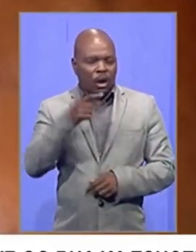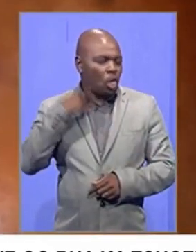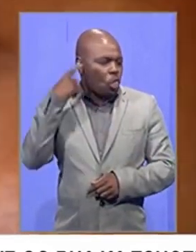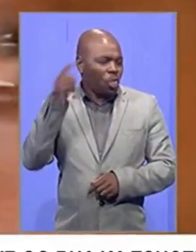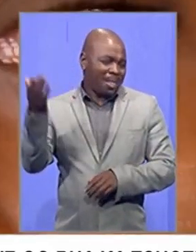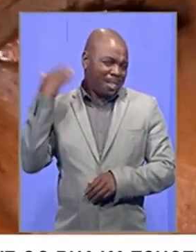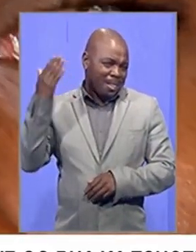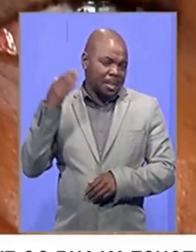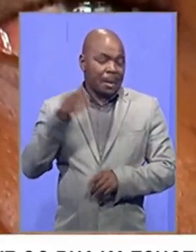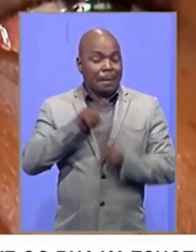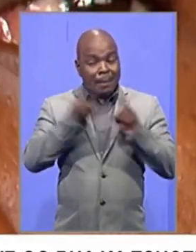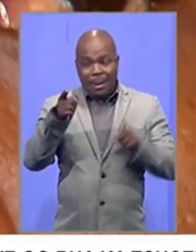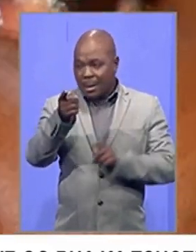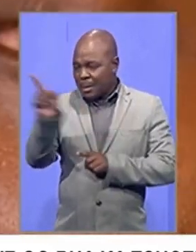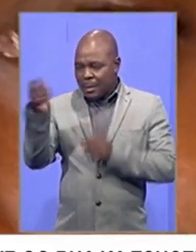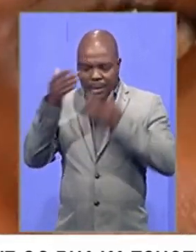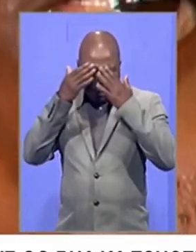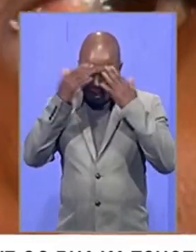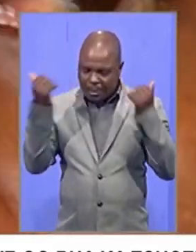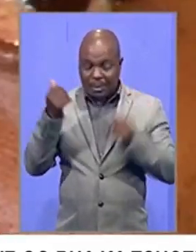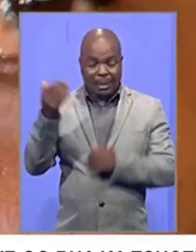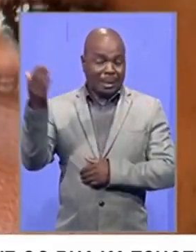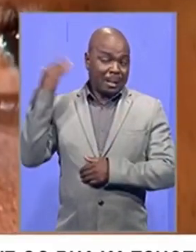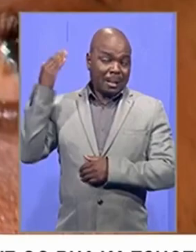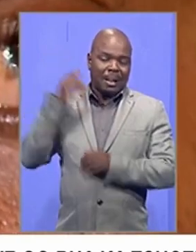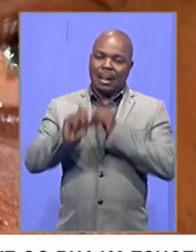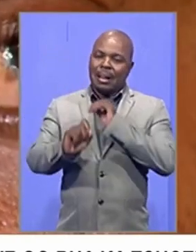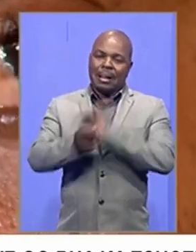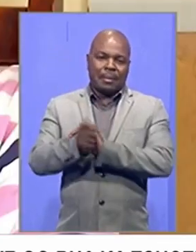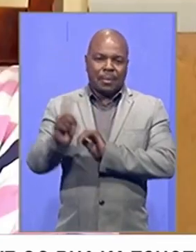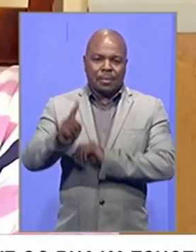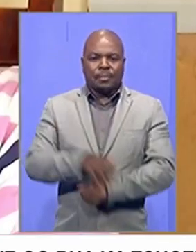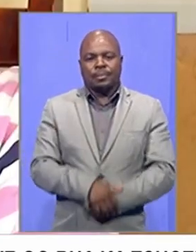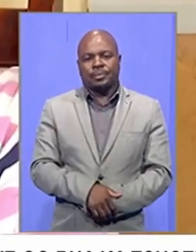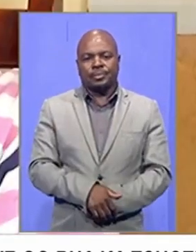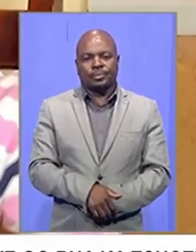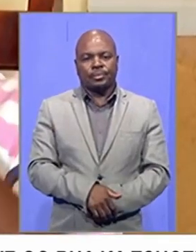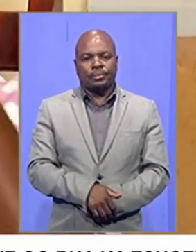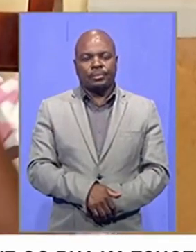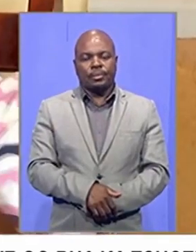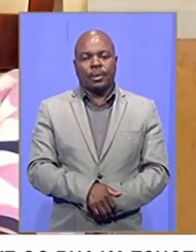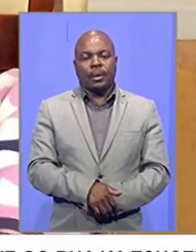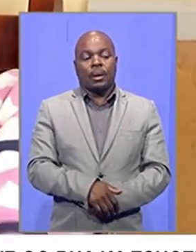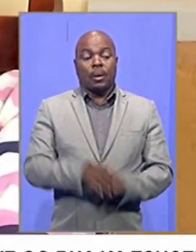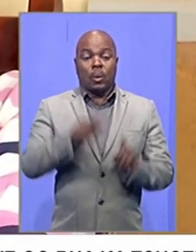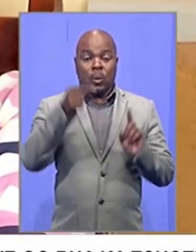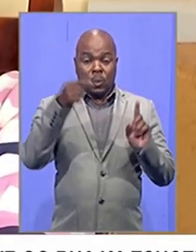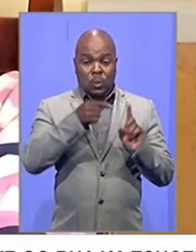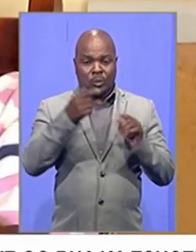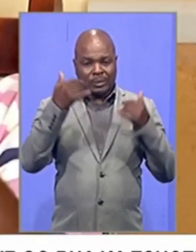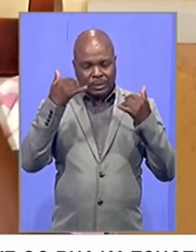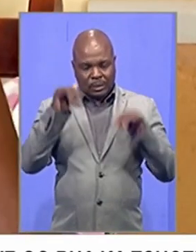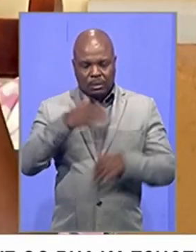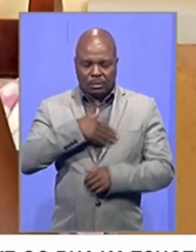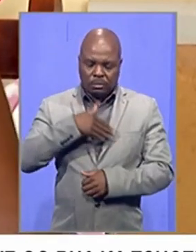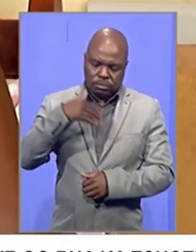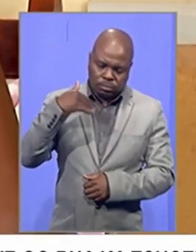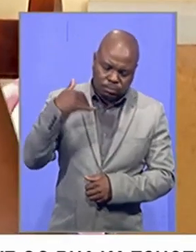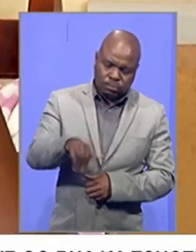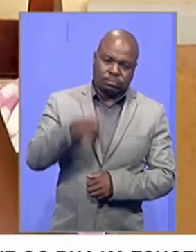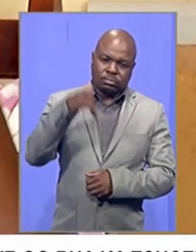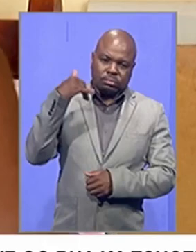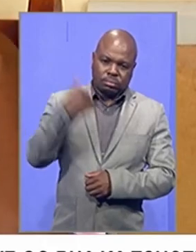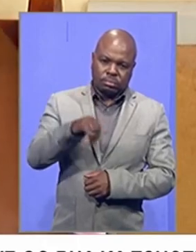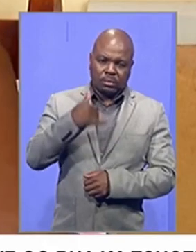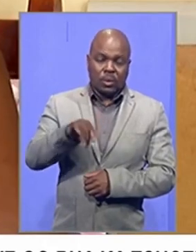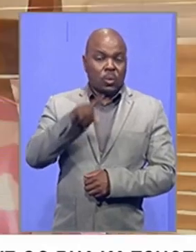yalo but ba sa itse gore mo ke tswang teng go iragetseng le fa ga o bepe a santse a utlwile botlhoko thata